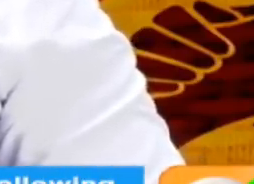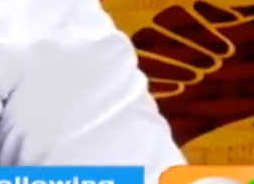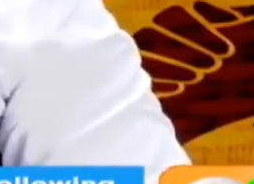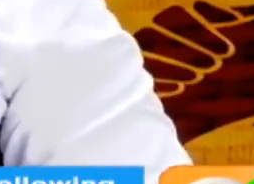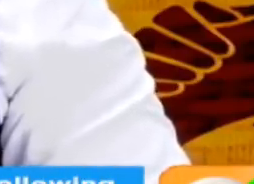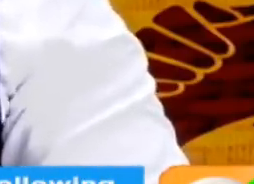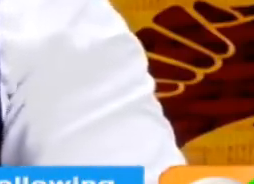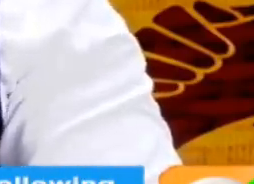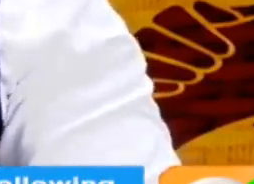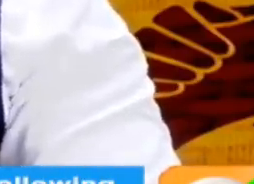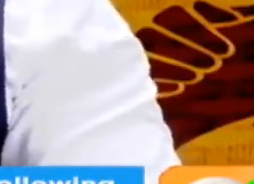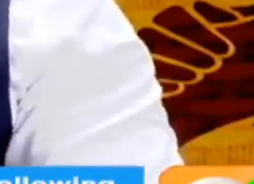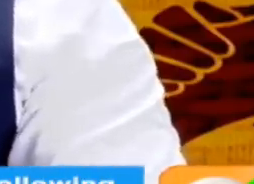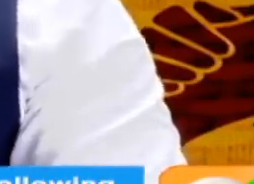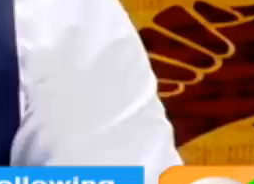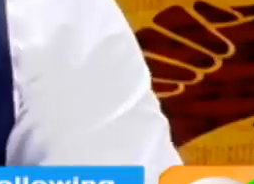about